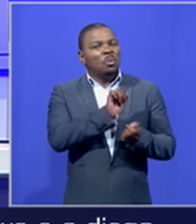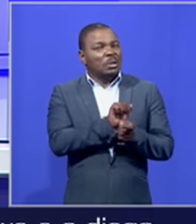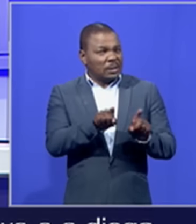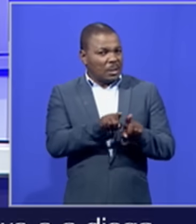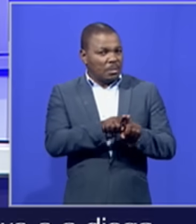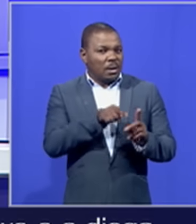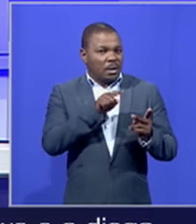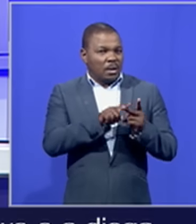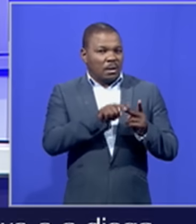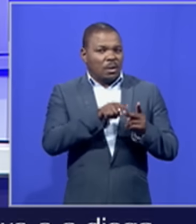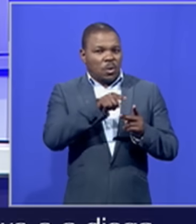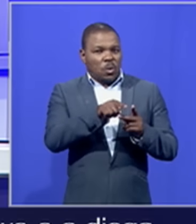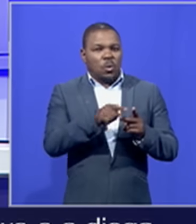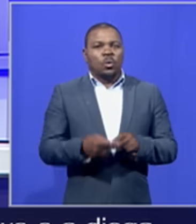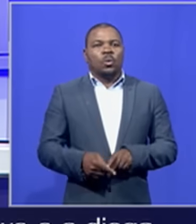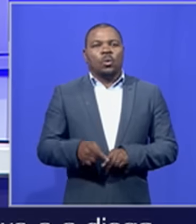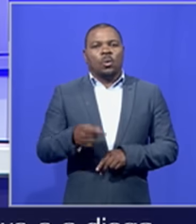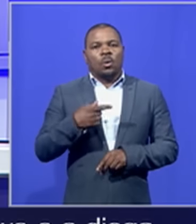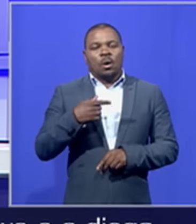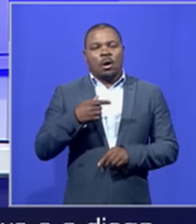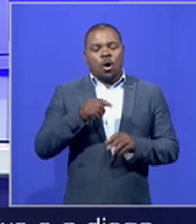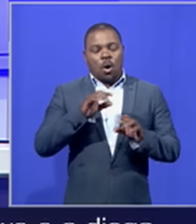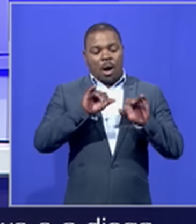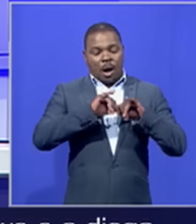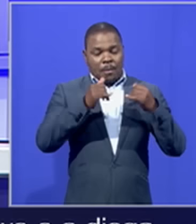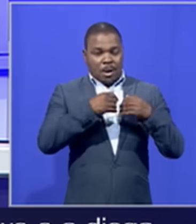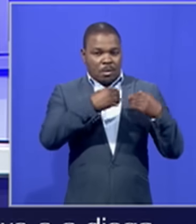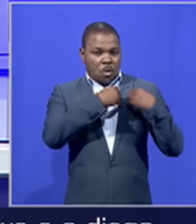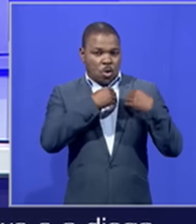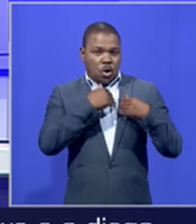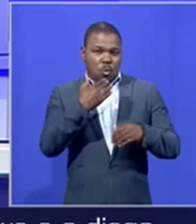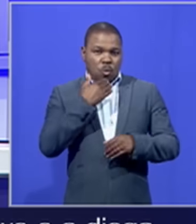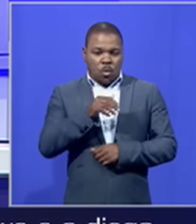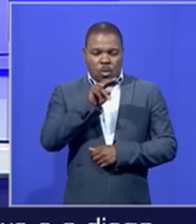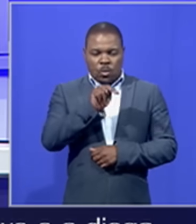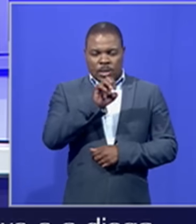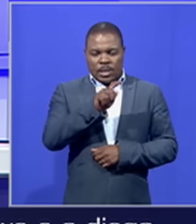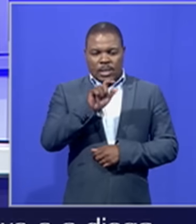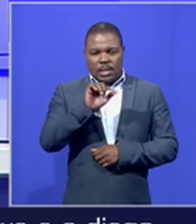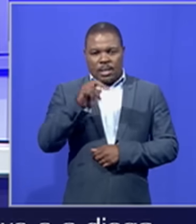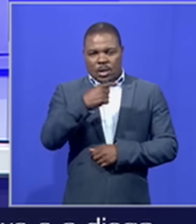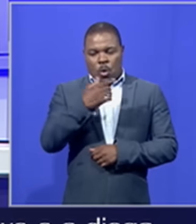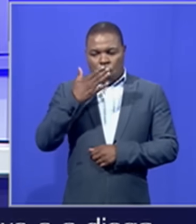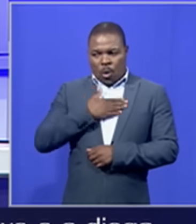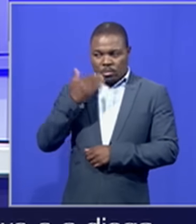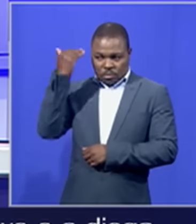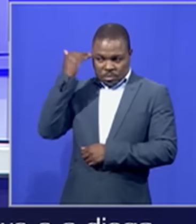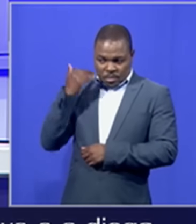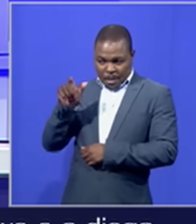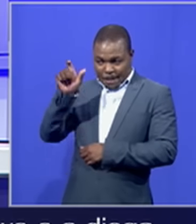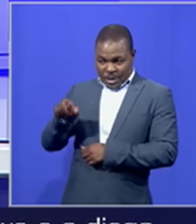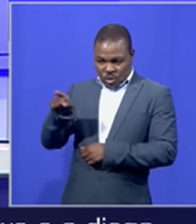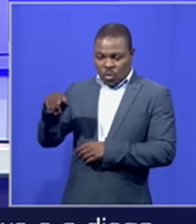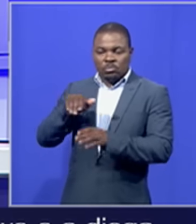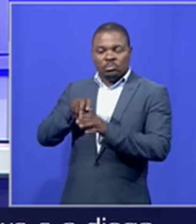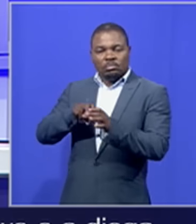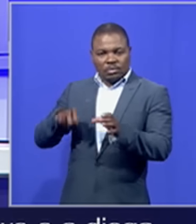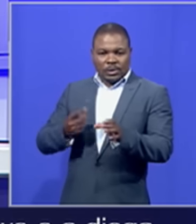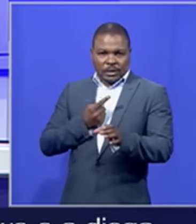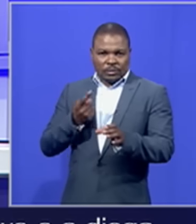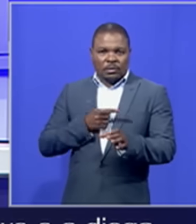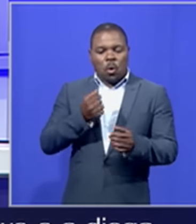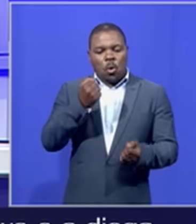le mong wa Great Communication Trevor Neethling o lopa gore mosekisi mo kgetsing eno a ikgogele morago kgetsi e tla